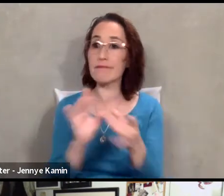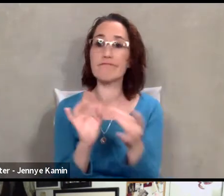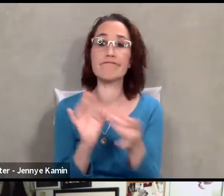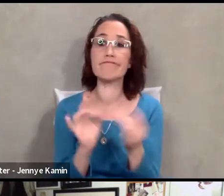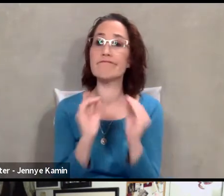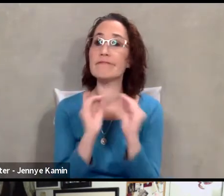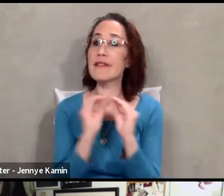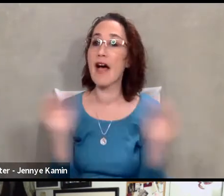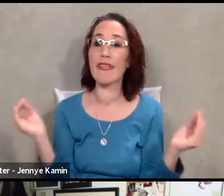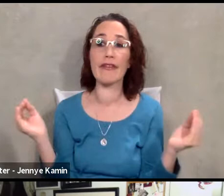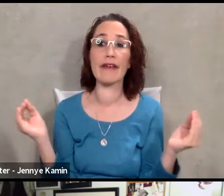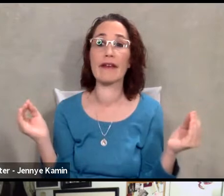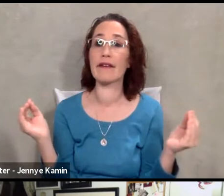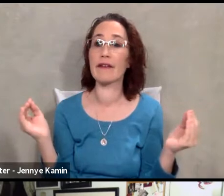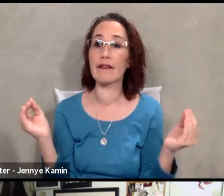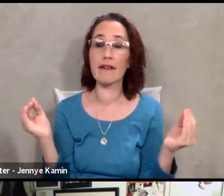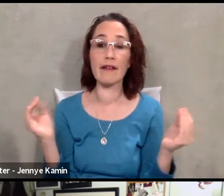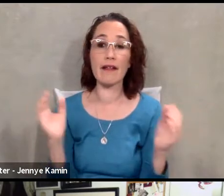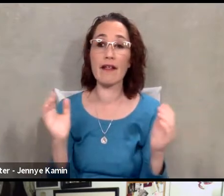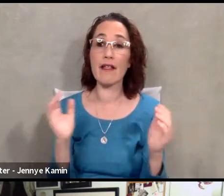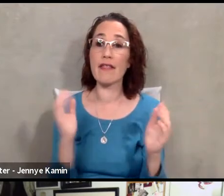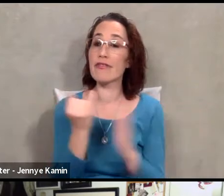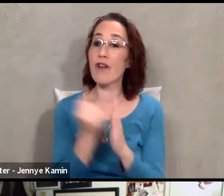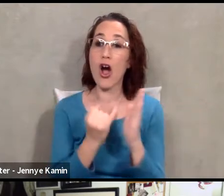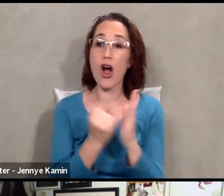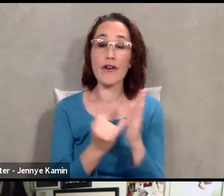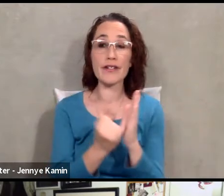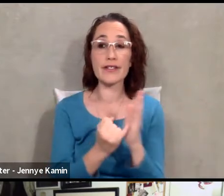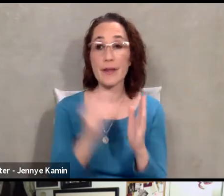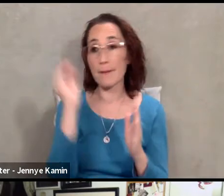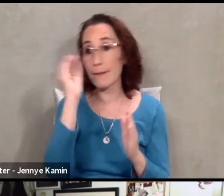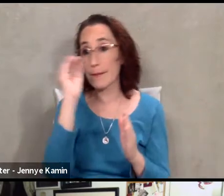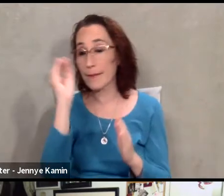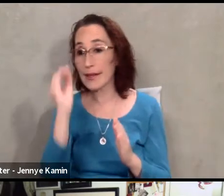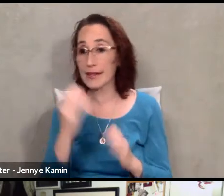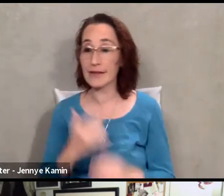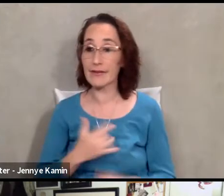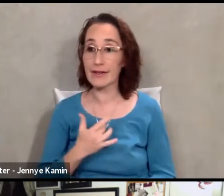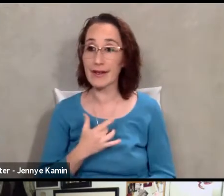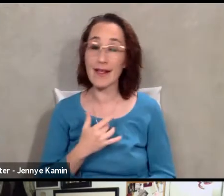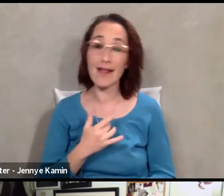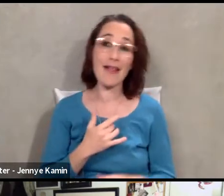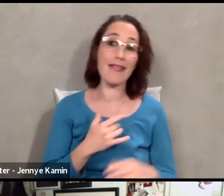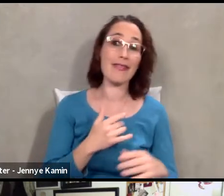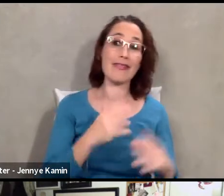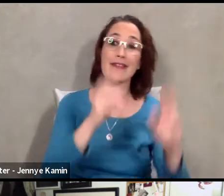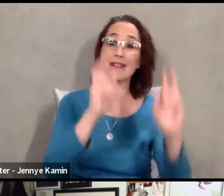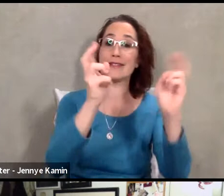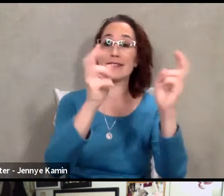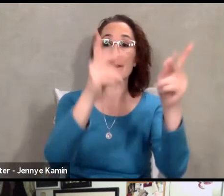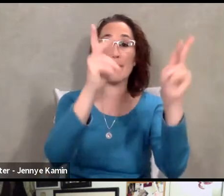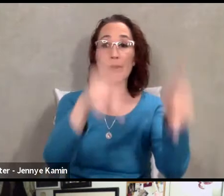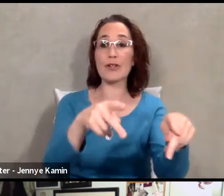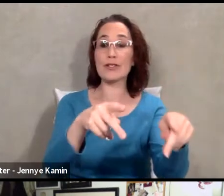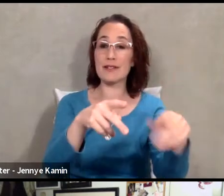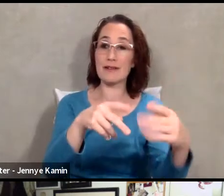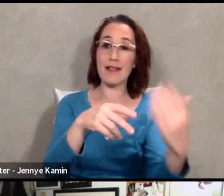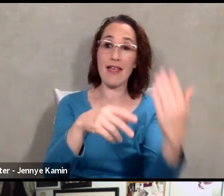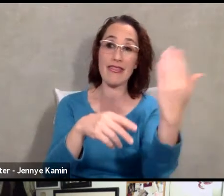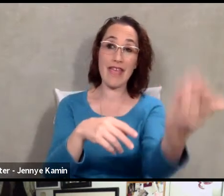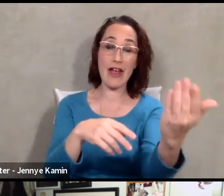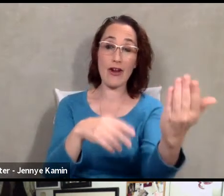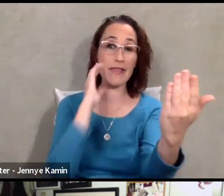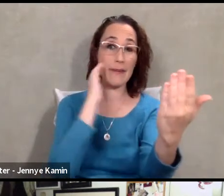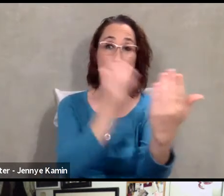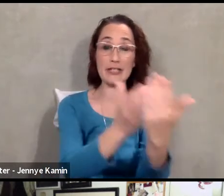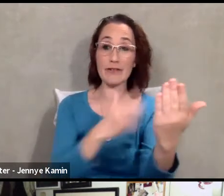about how the artist felt about the subject, how the subject felt about the artist, what the color guidelines were. I mean,